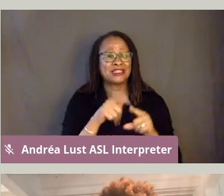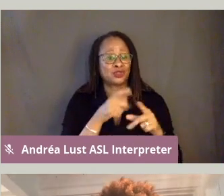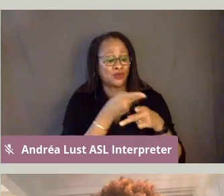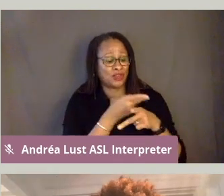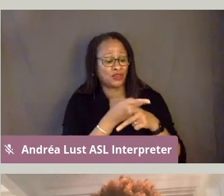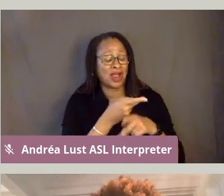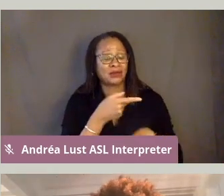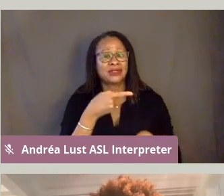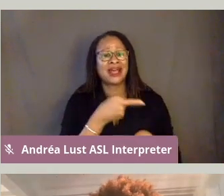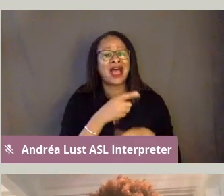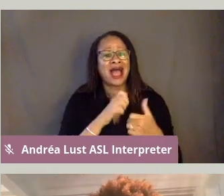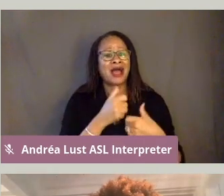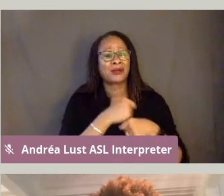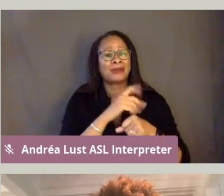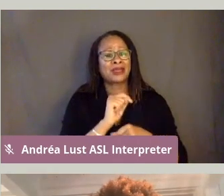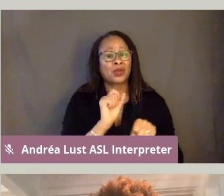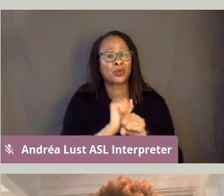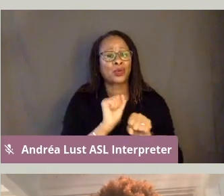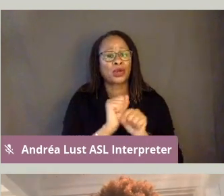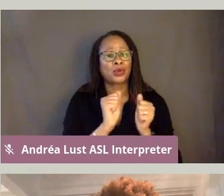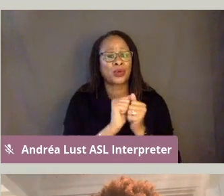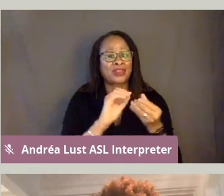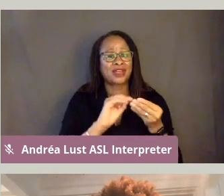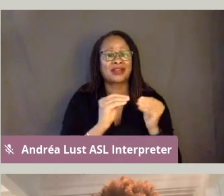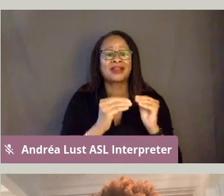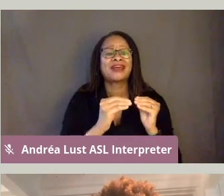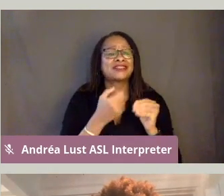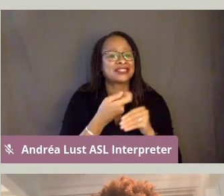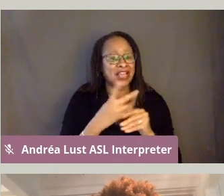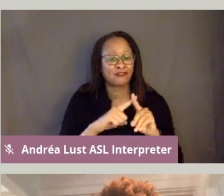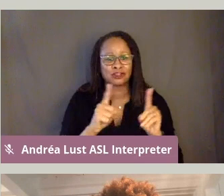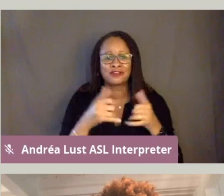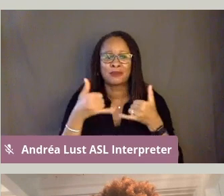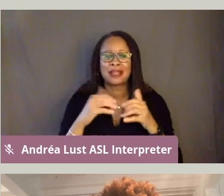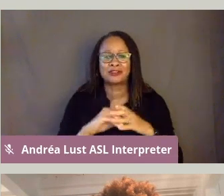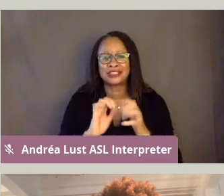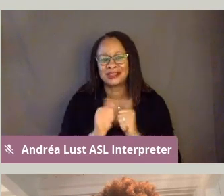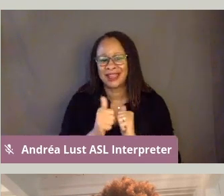how to make it work with a number of different players.